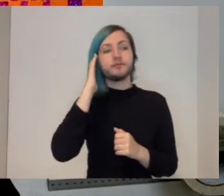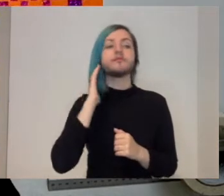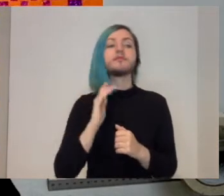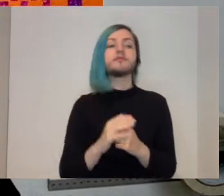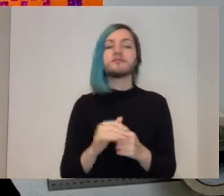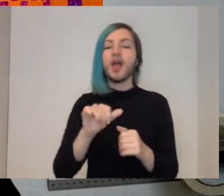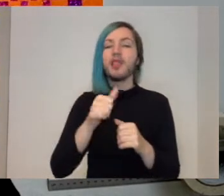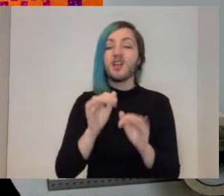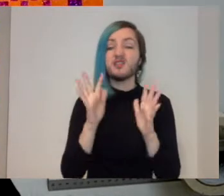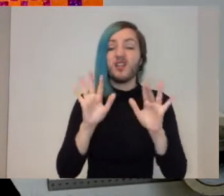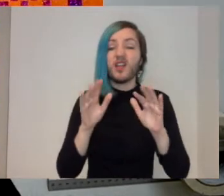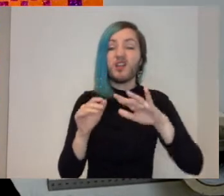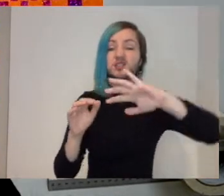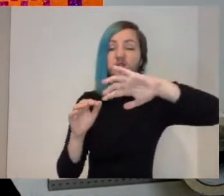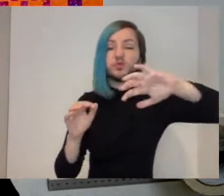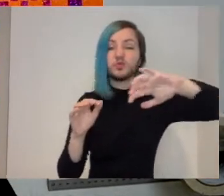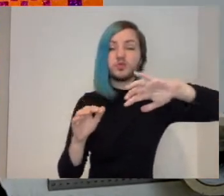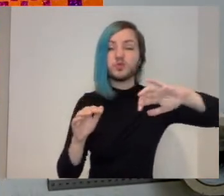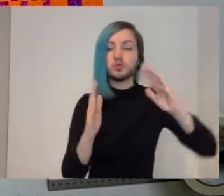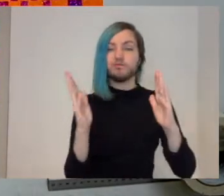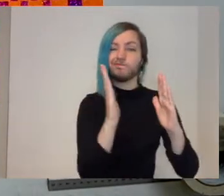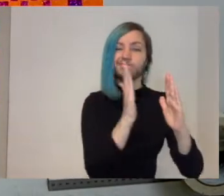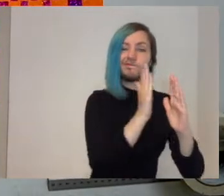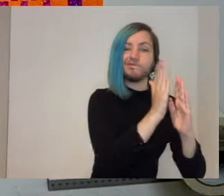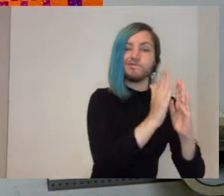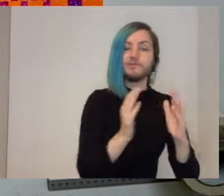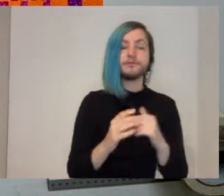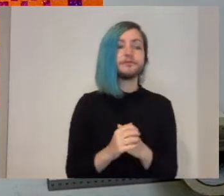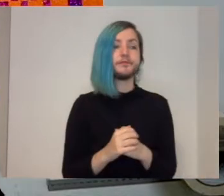And then I just use my fingers to sort of pull it to the edge of the paper.